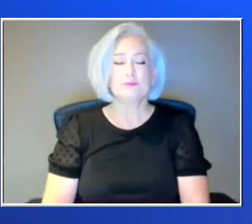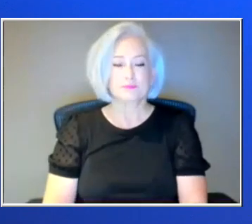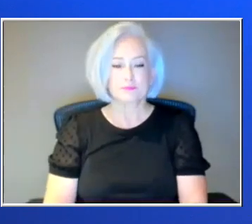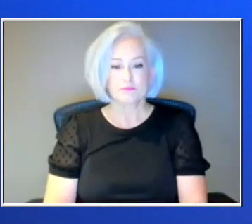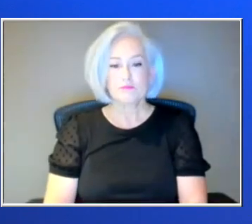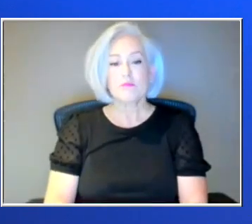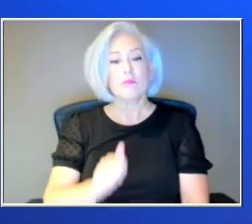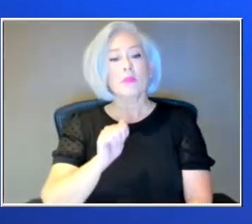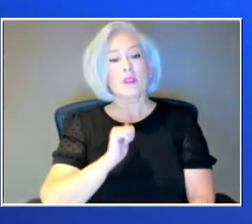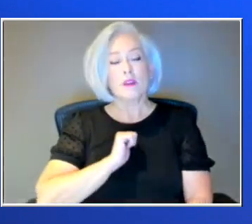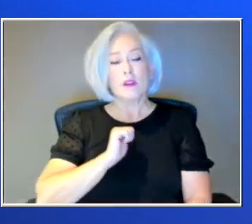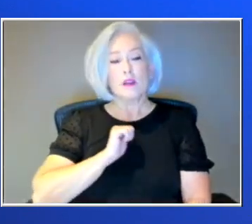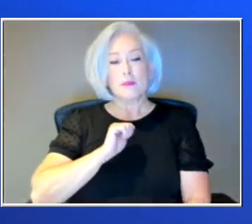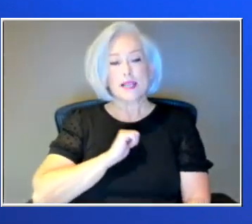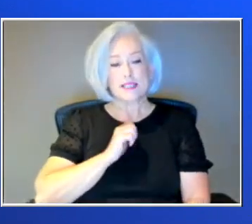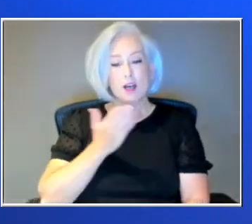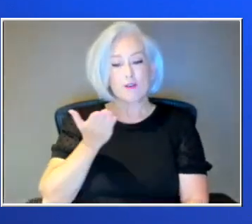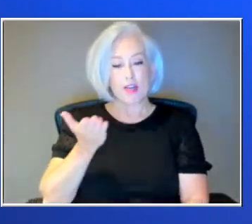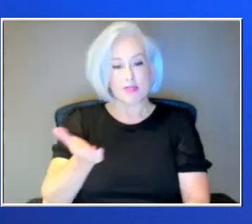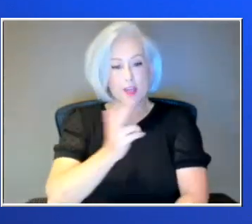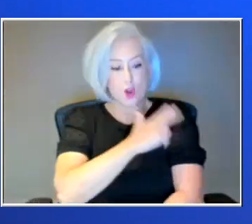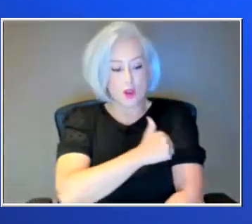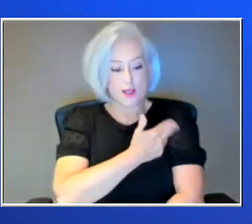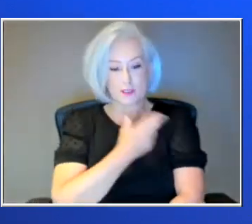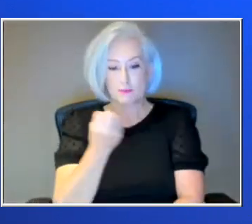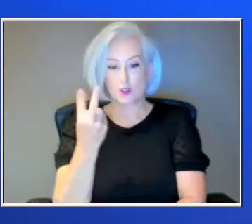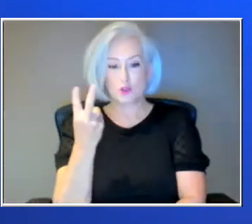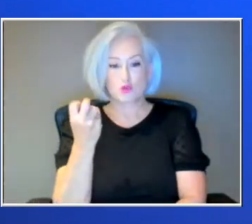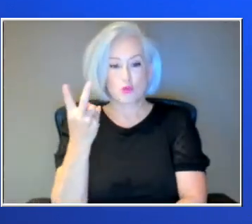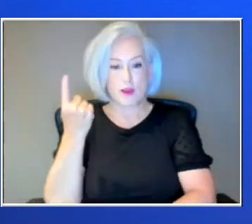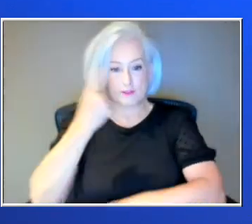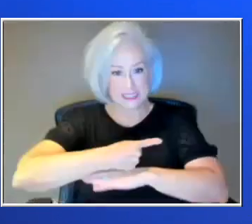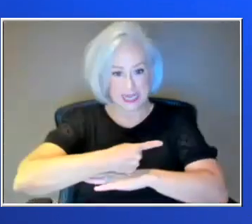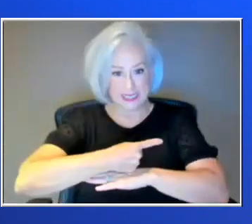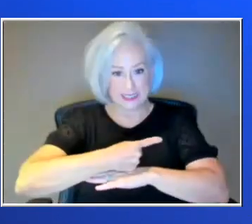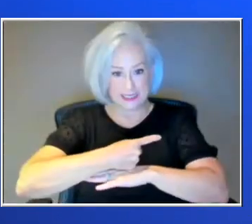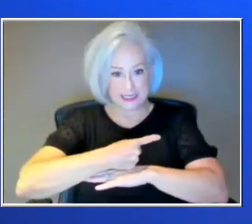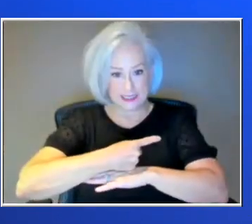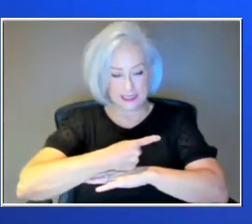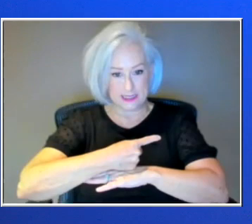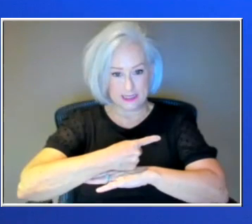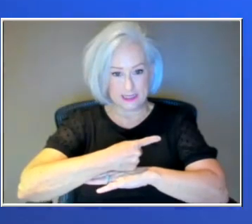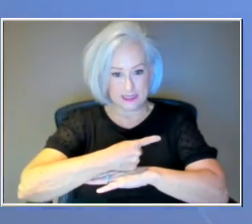for 12 days in